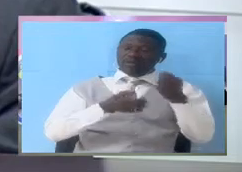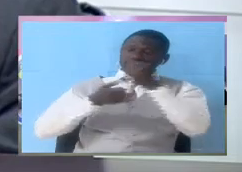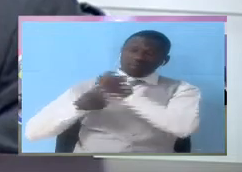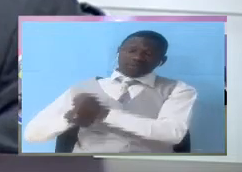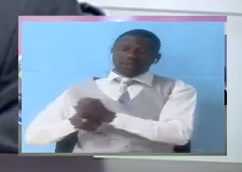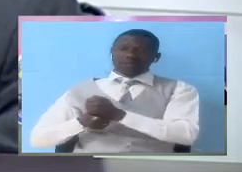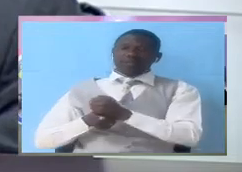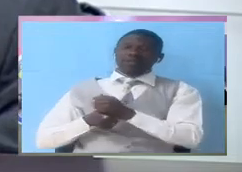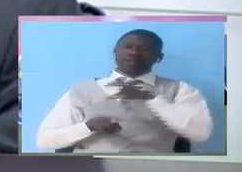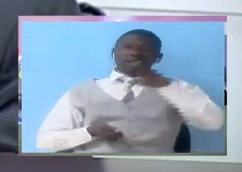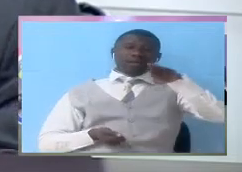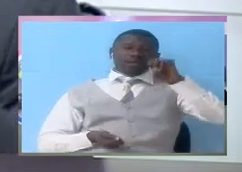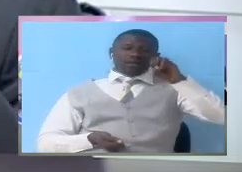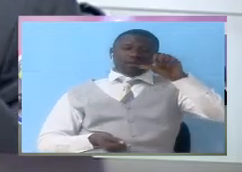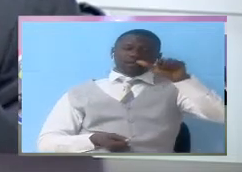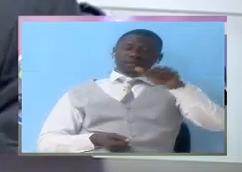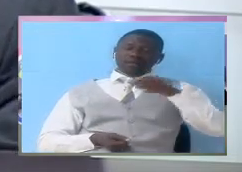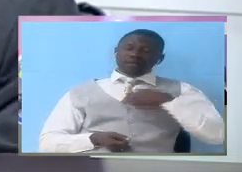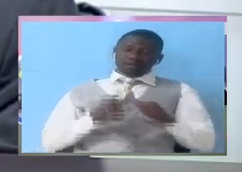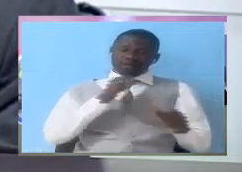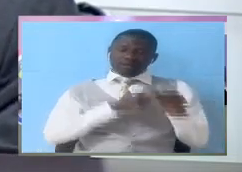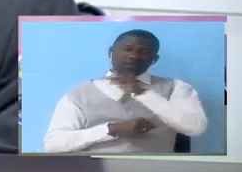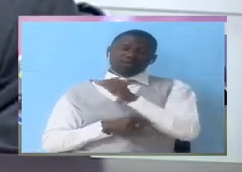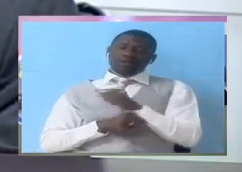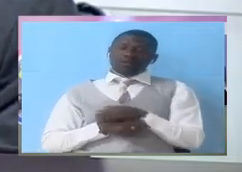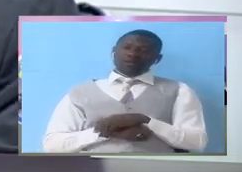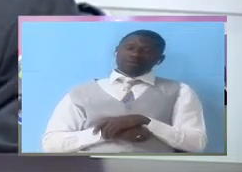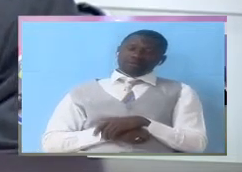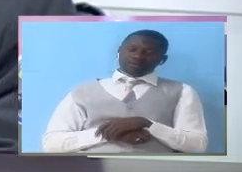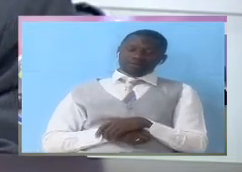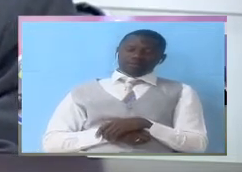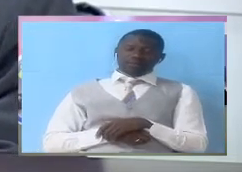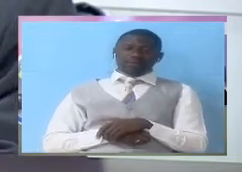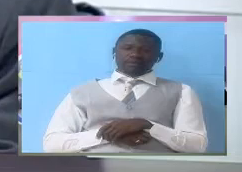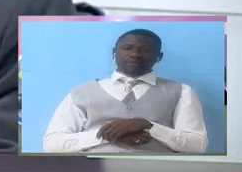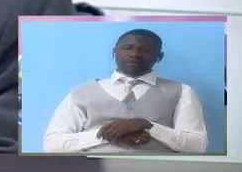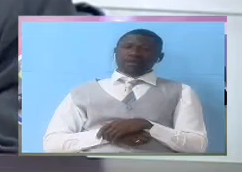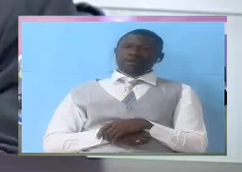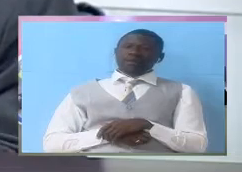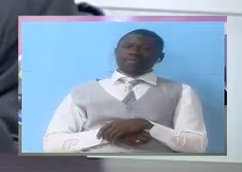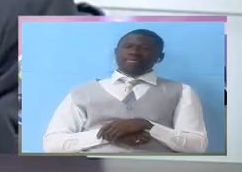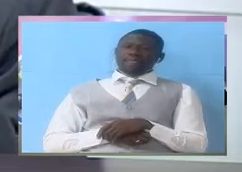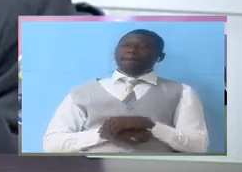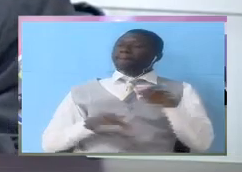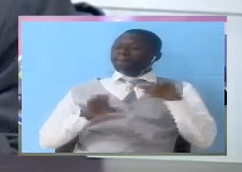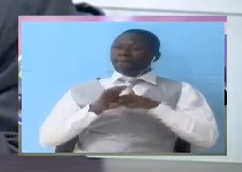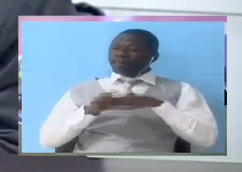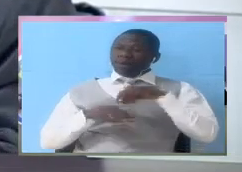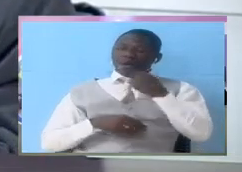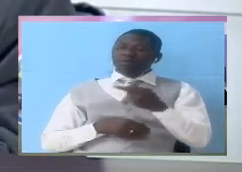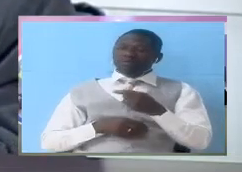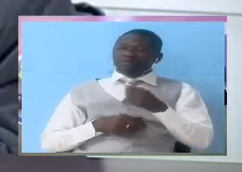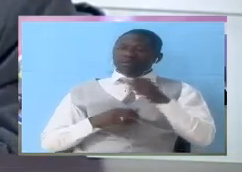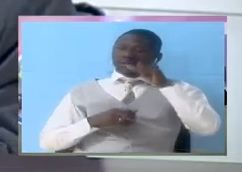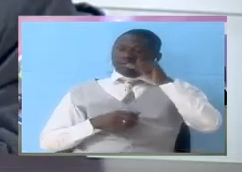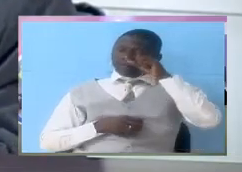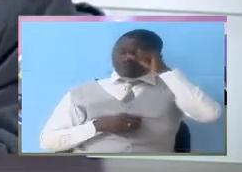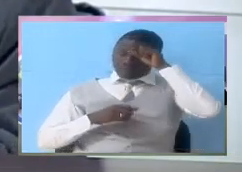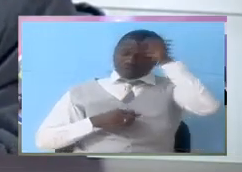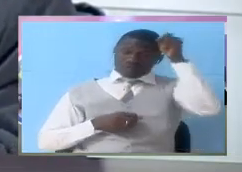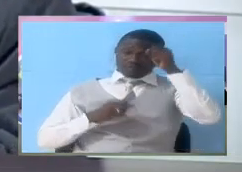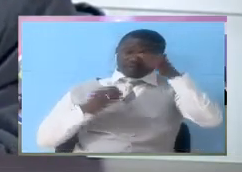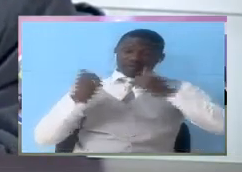NIA dool di len délo ji wat té ñu sol uniform. Members of the state guards were also in plain clothes. Ñenn ñi nga xamné